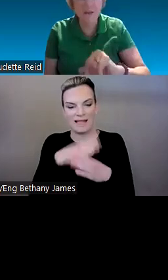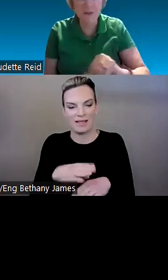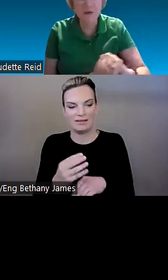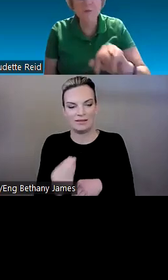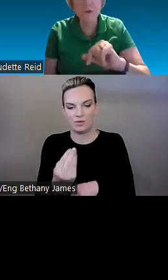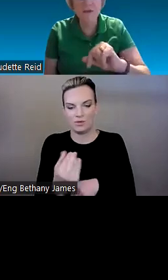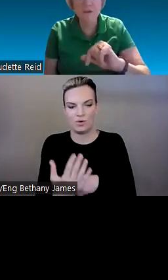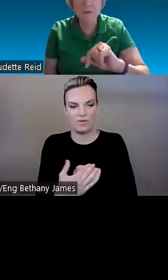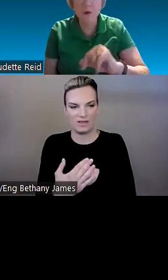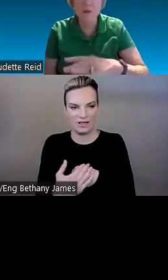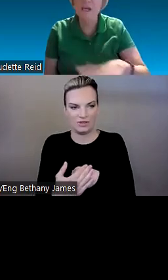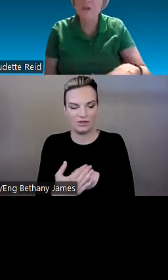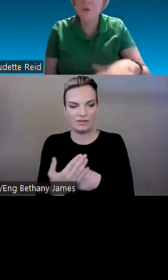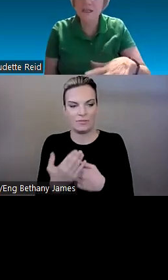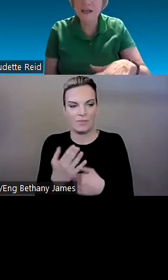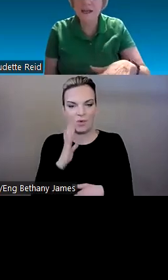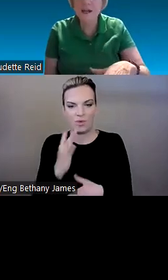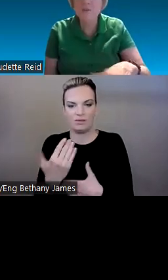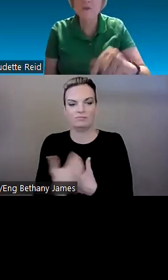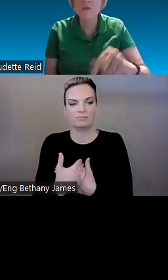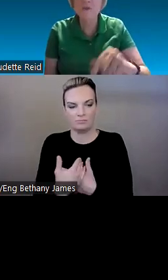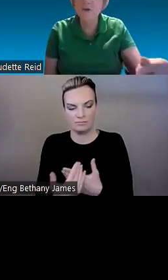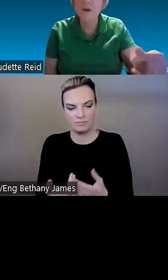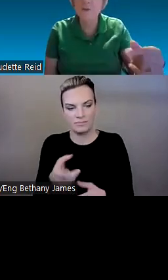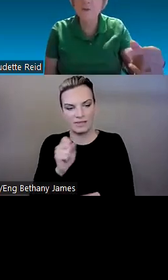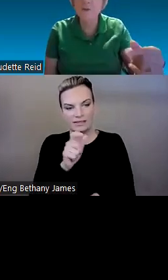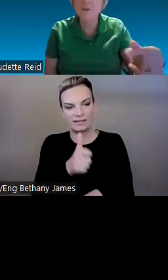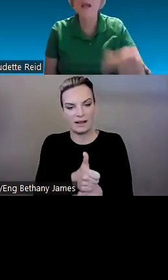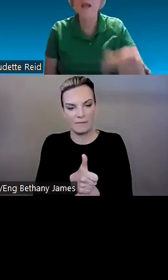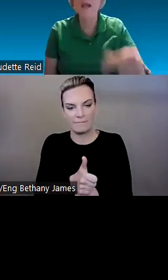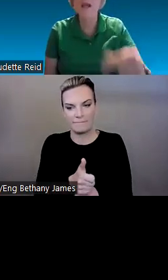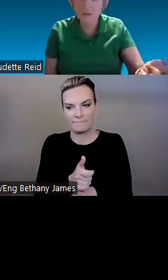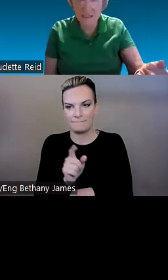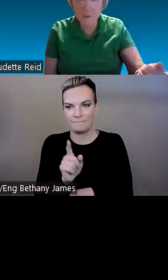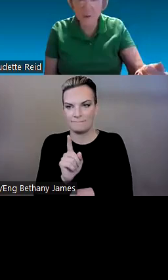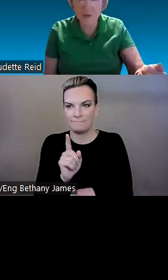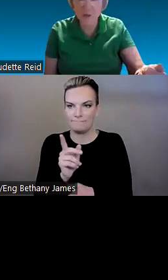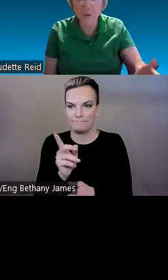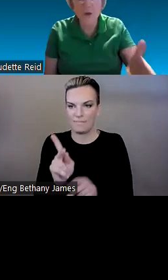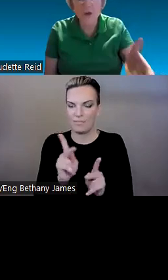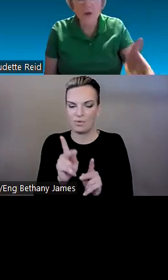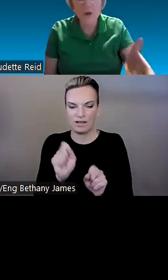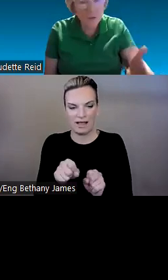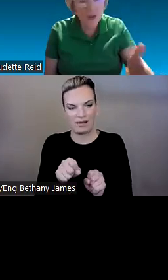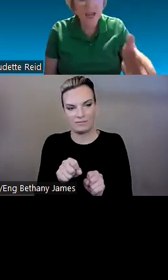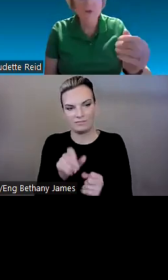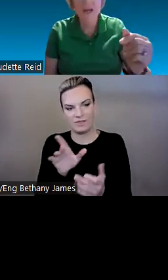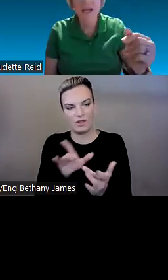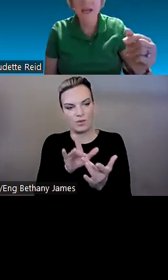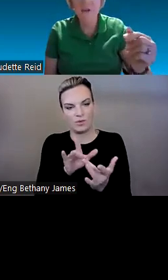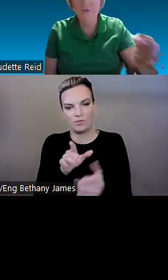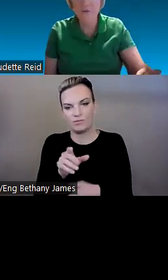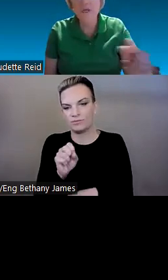may disturb you in those moments. You can set it up so that certain people are able to still get through. So if you